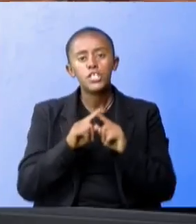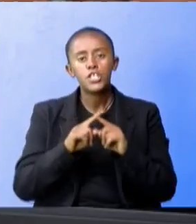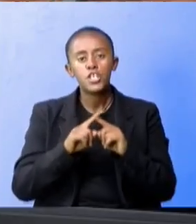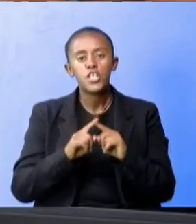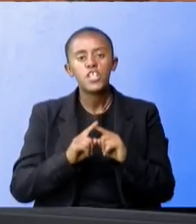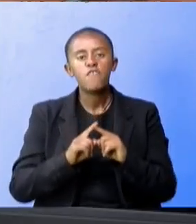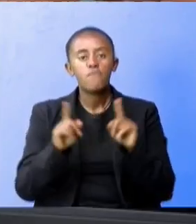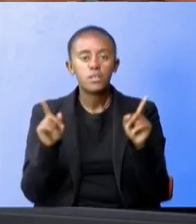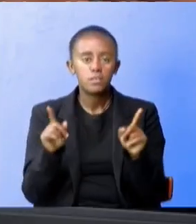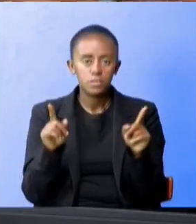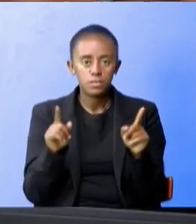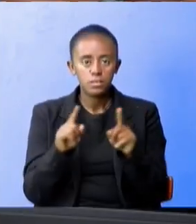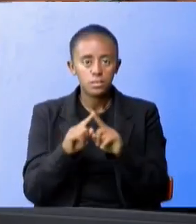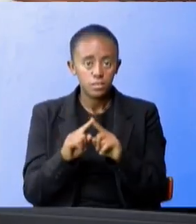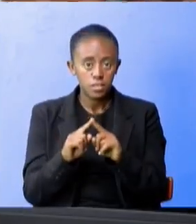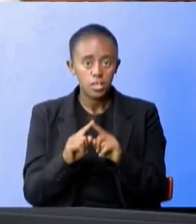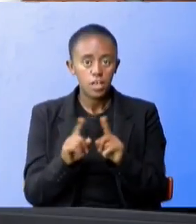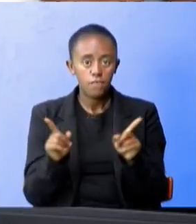difference